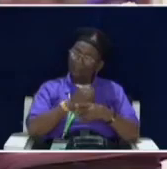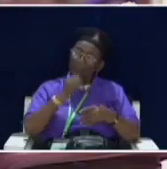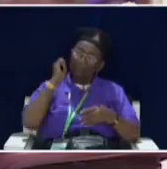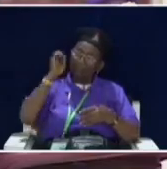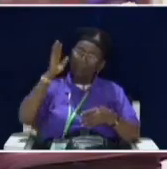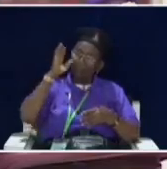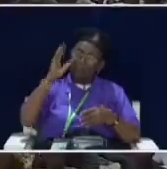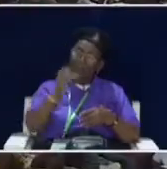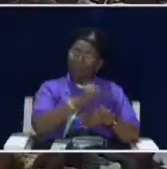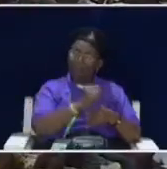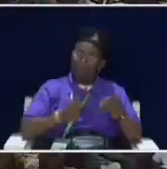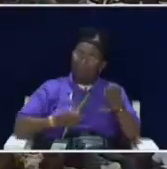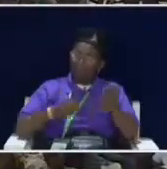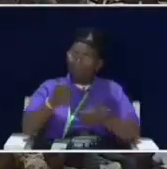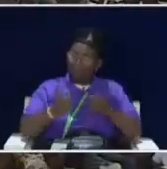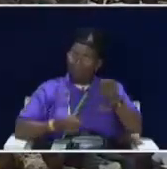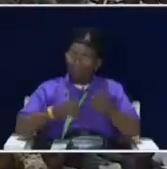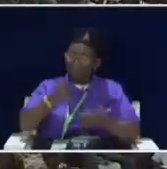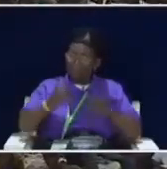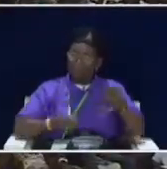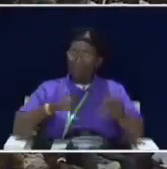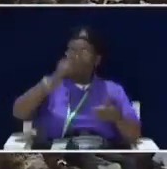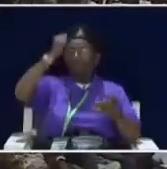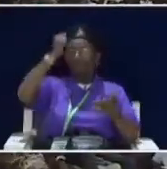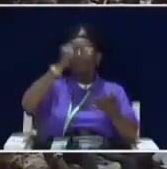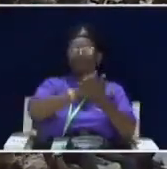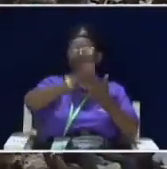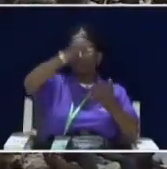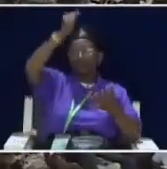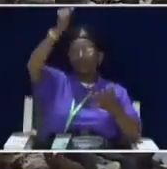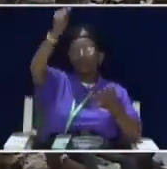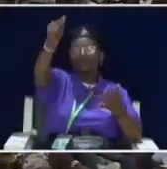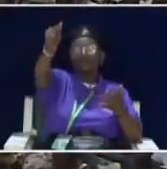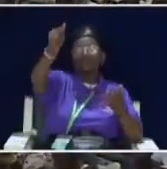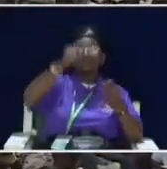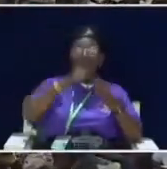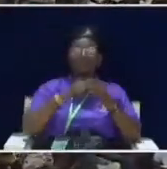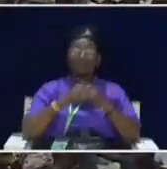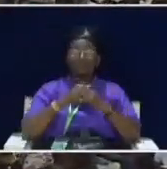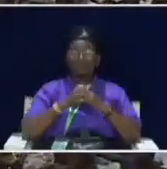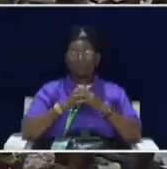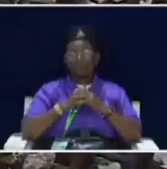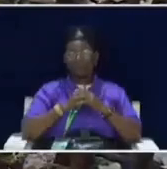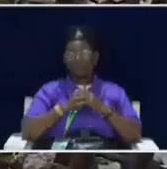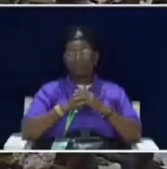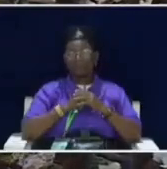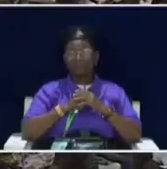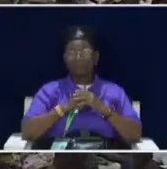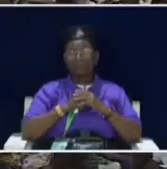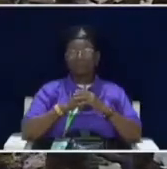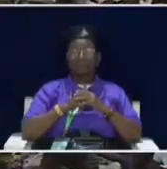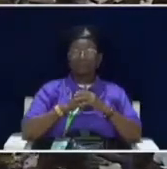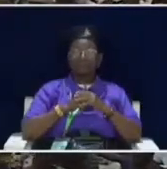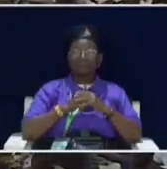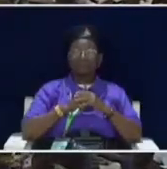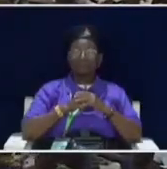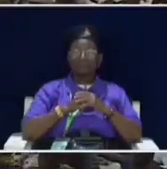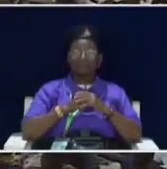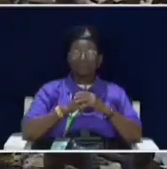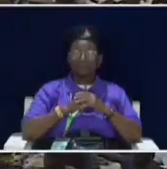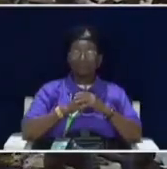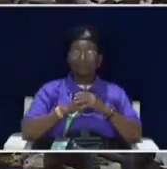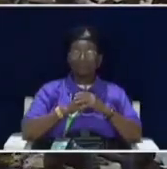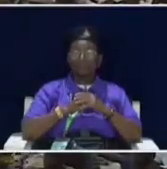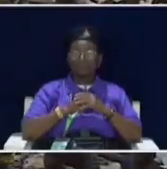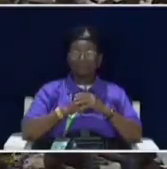to intervene. Amen. Yo dawole oro re. God knows when your case is